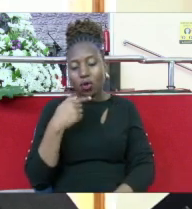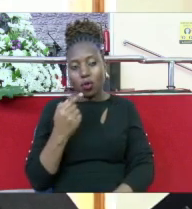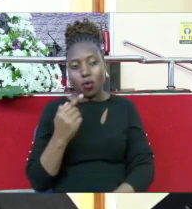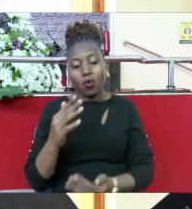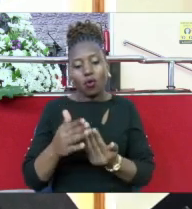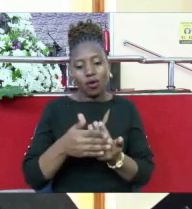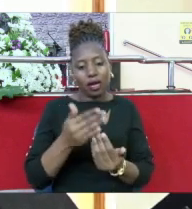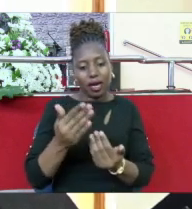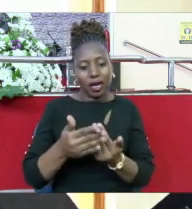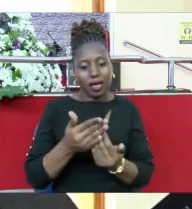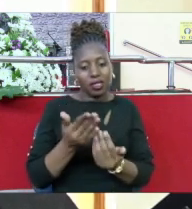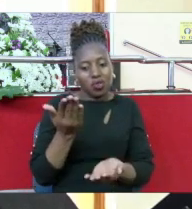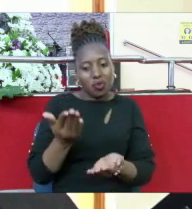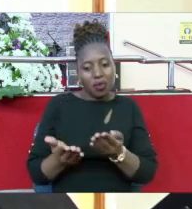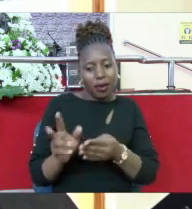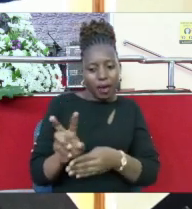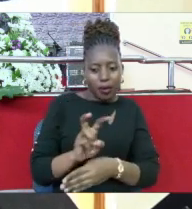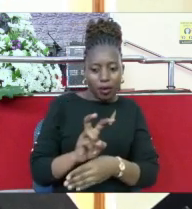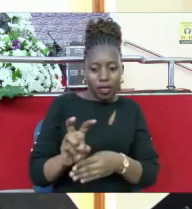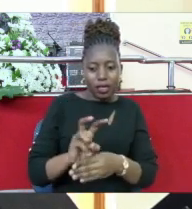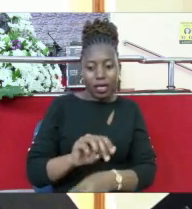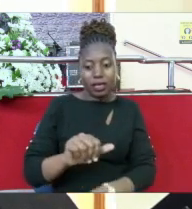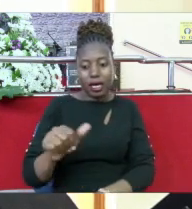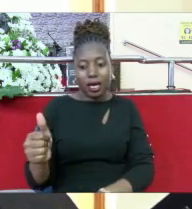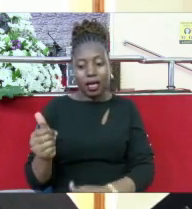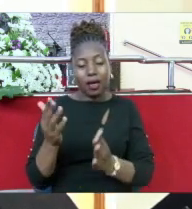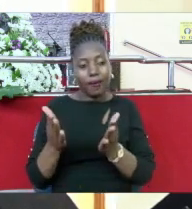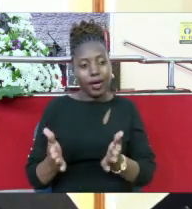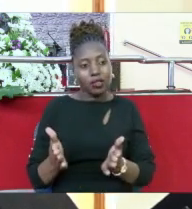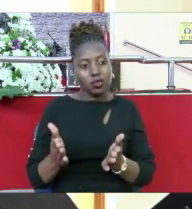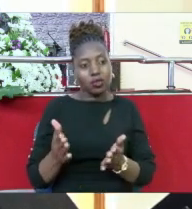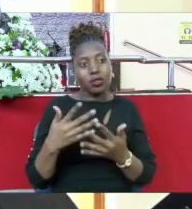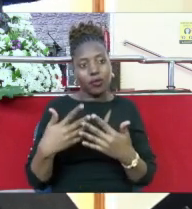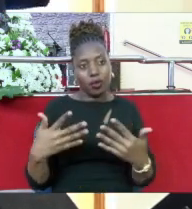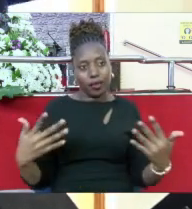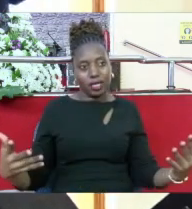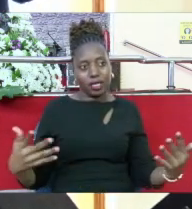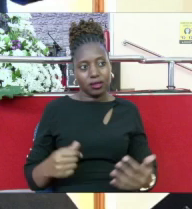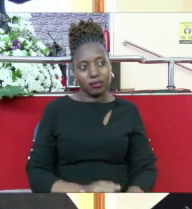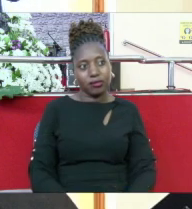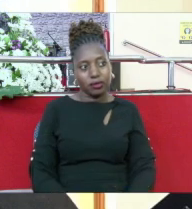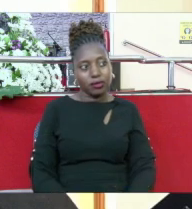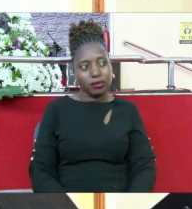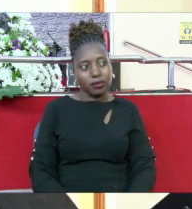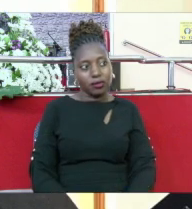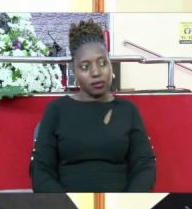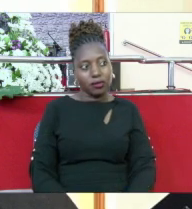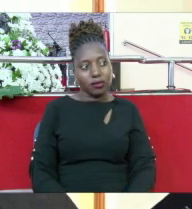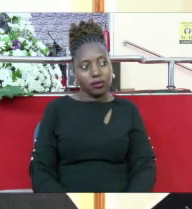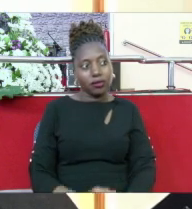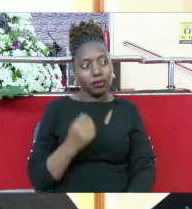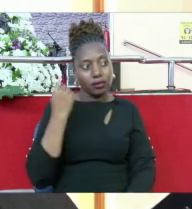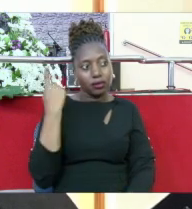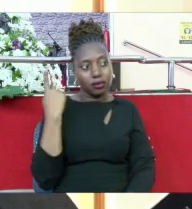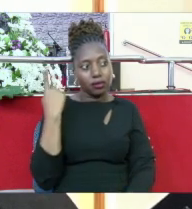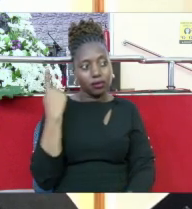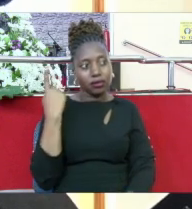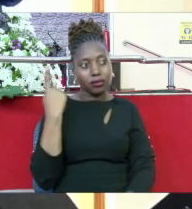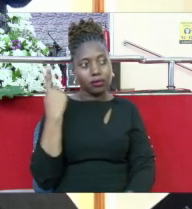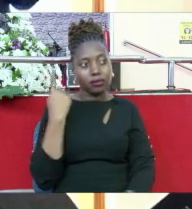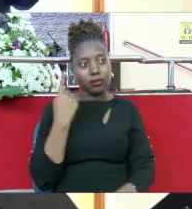property. Tunaangazia mambo ambayo ya mtu ambaye anashughulikia mambo ya mtu mwingine.